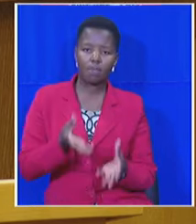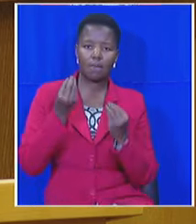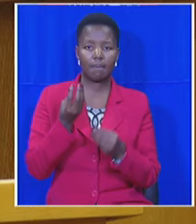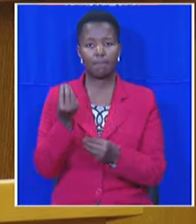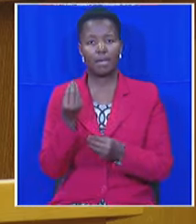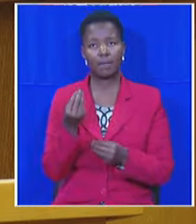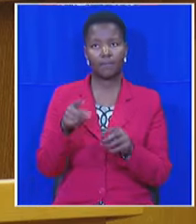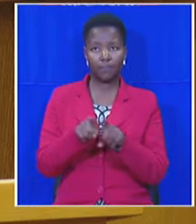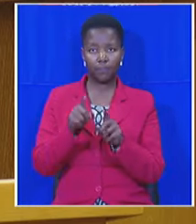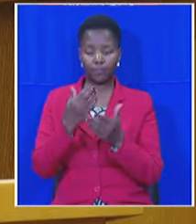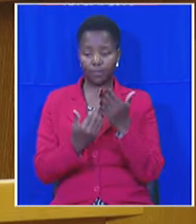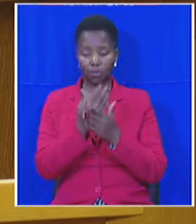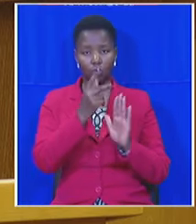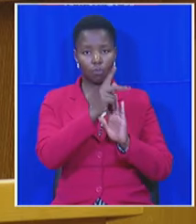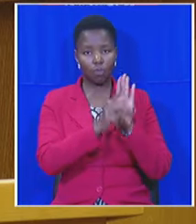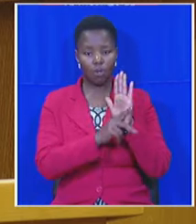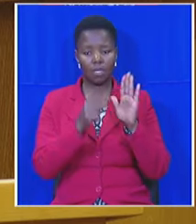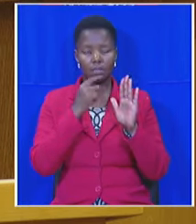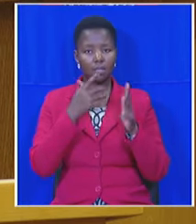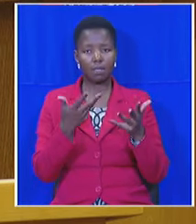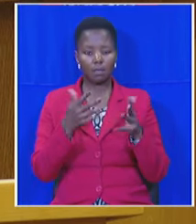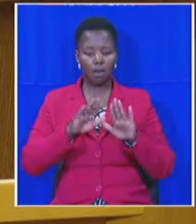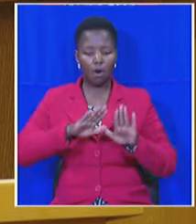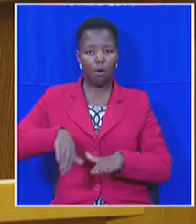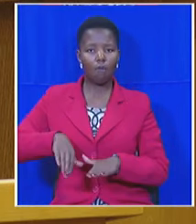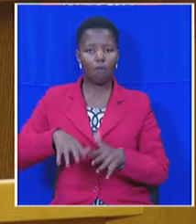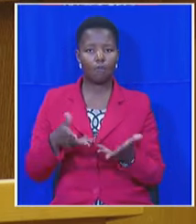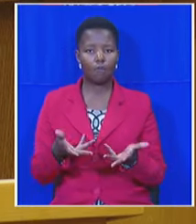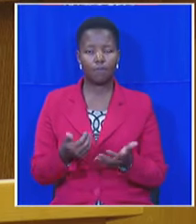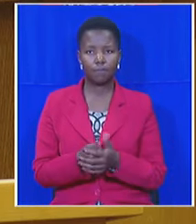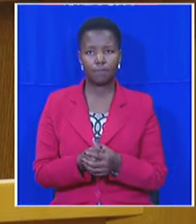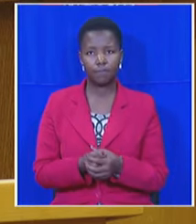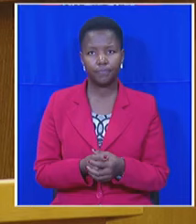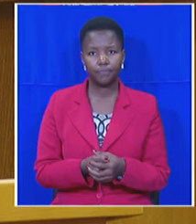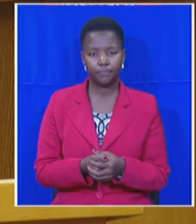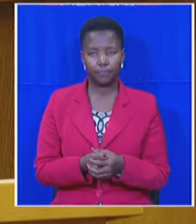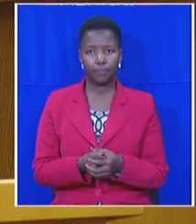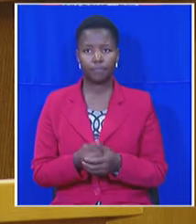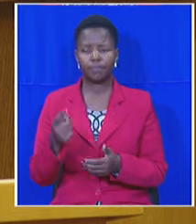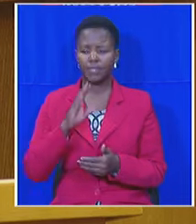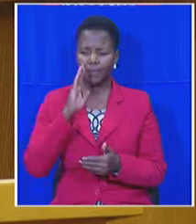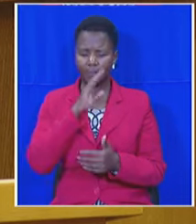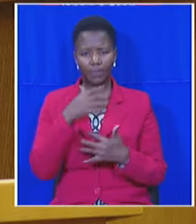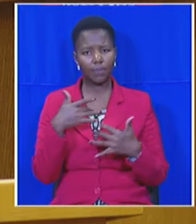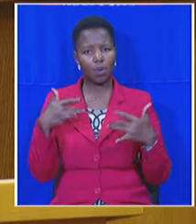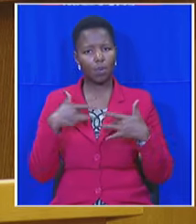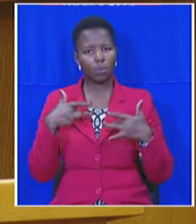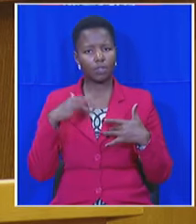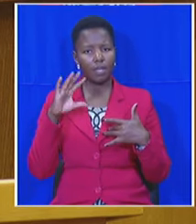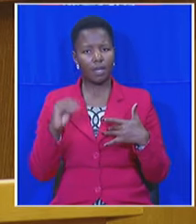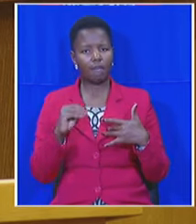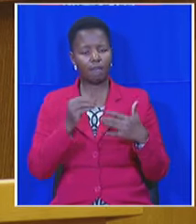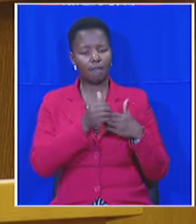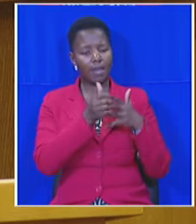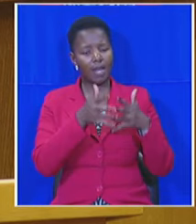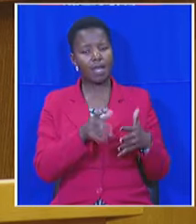new policies on prevention land in the bottom drawer. No sense of concern. The reaction from leadership on uncovering